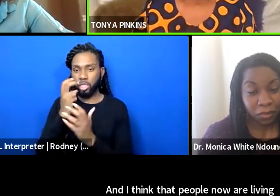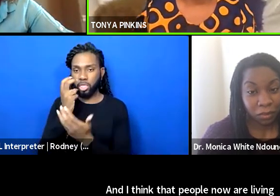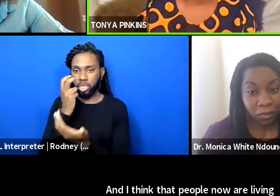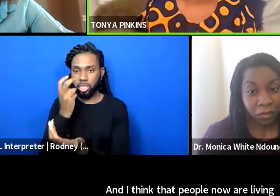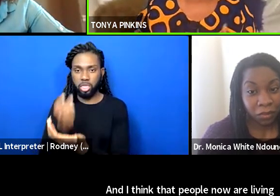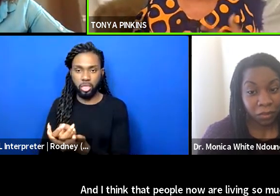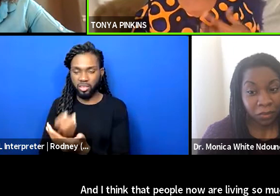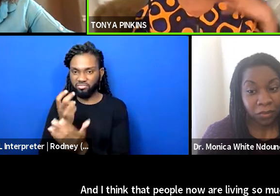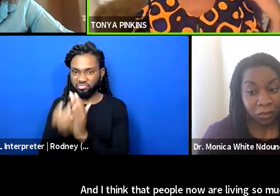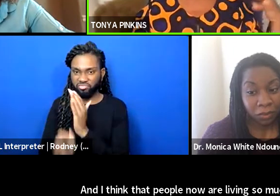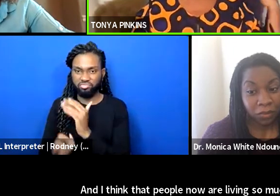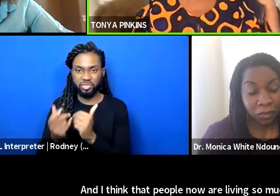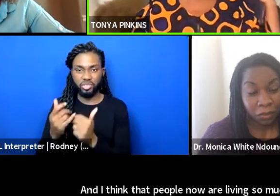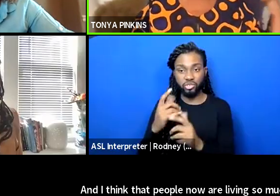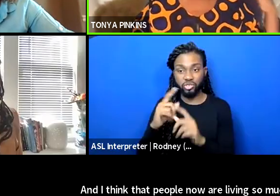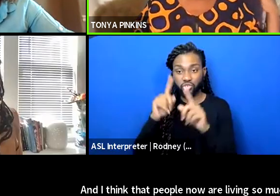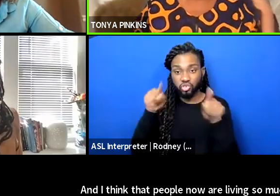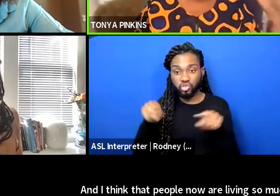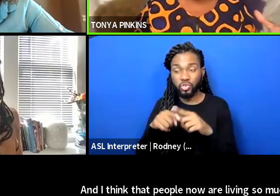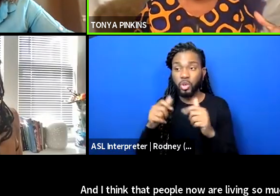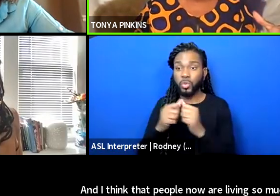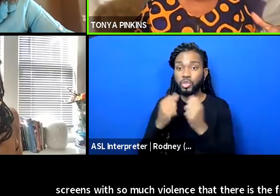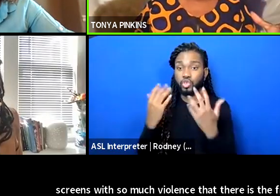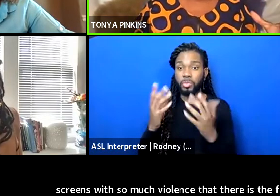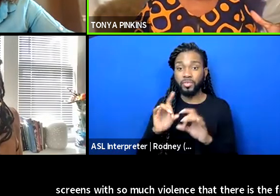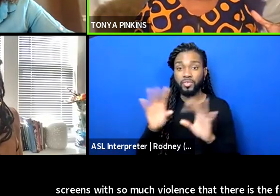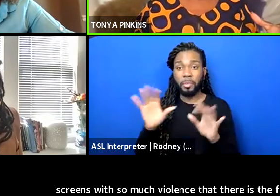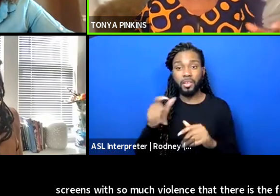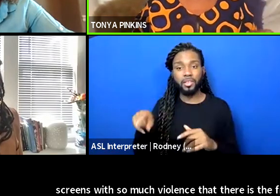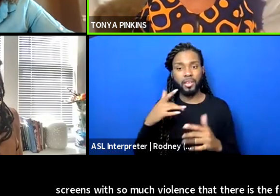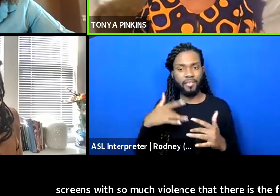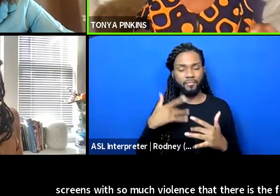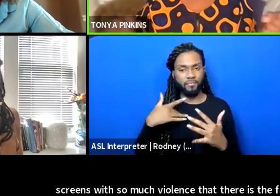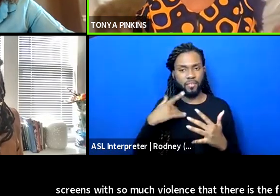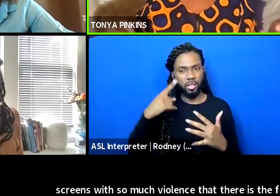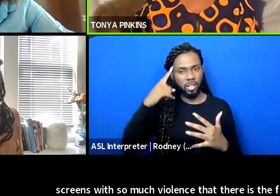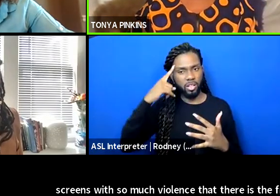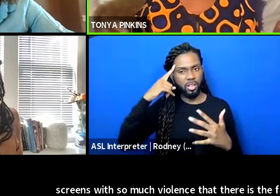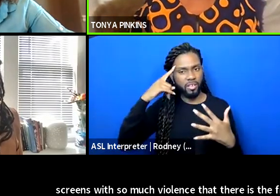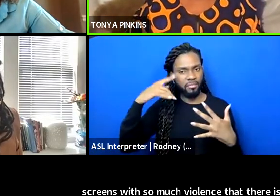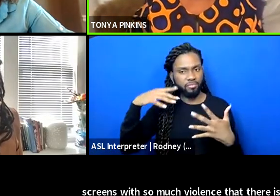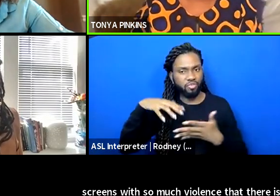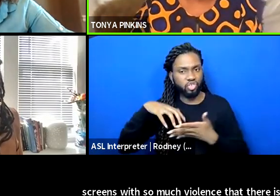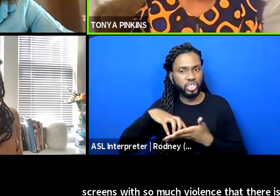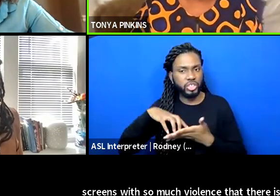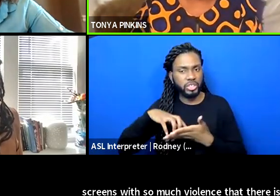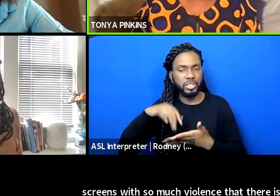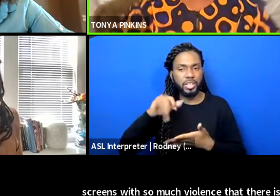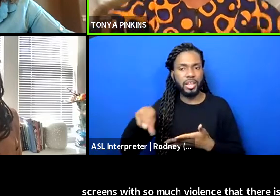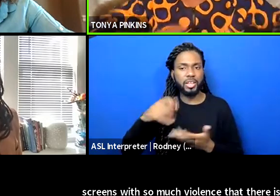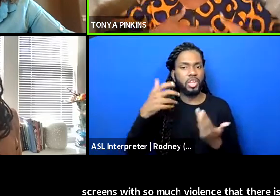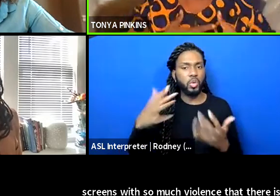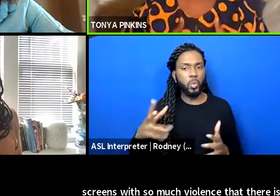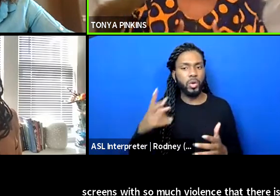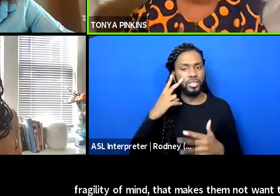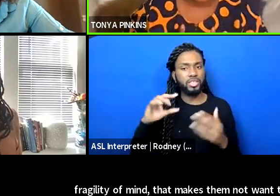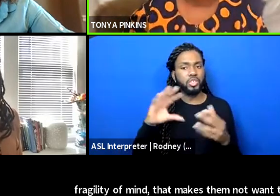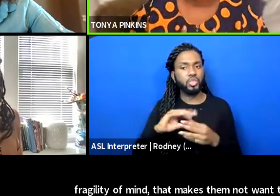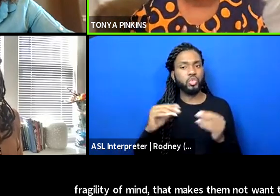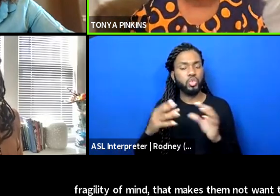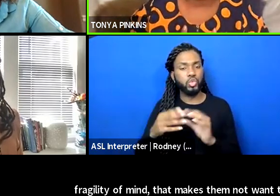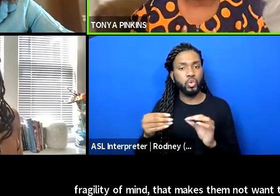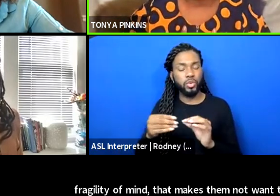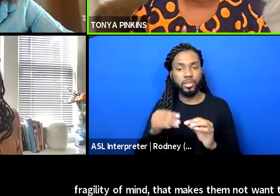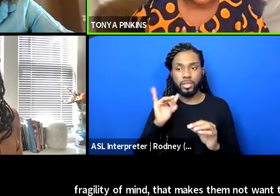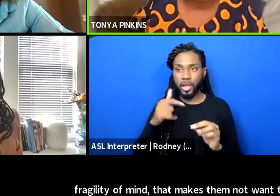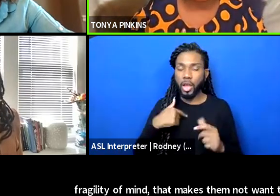so much violence that there is a fragility of mind that makes them not want to see stories that I long